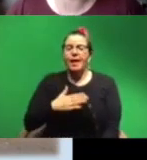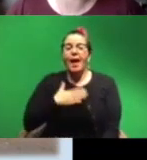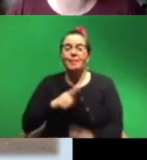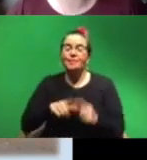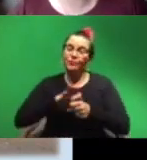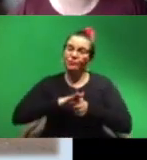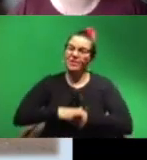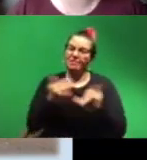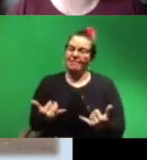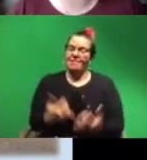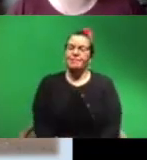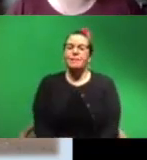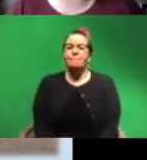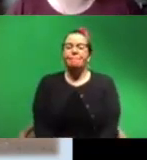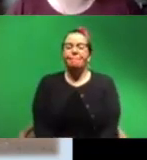for me at the moment.